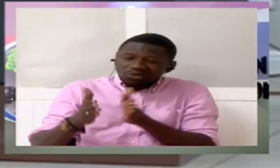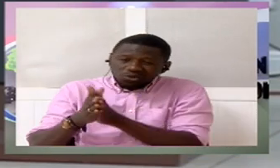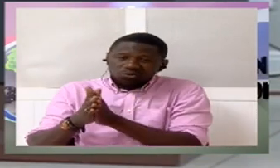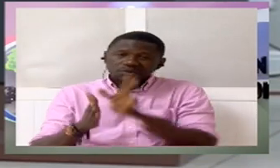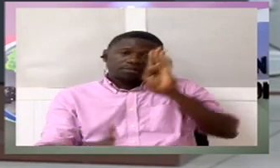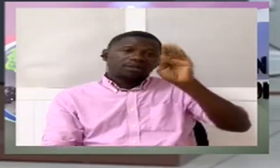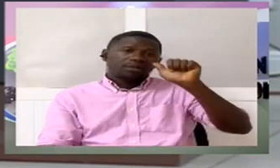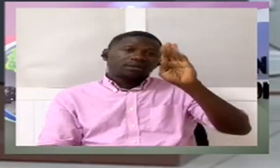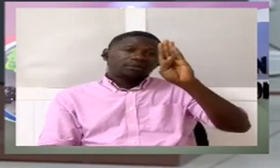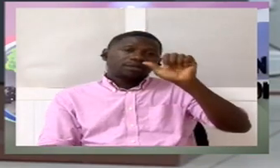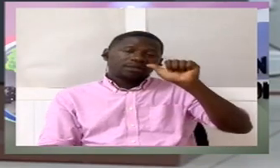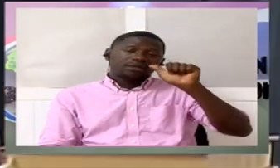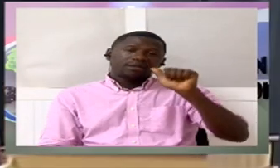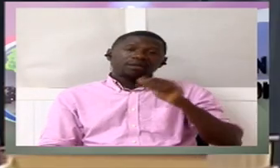Baba,